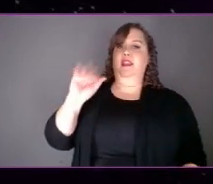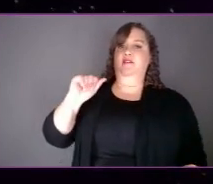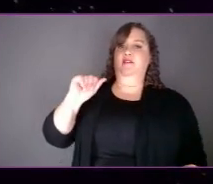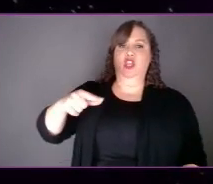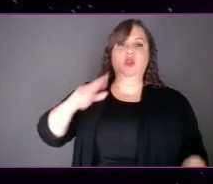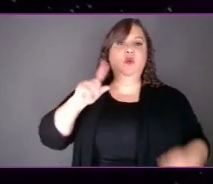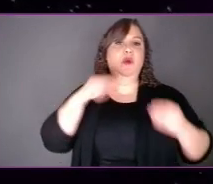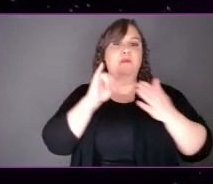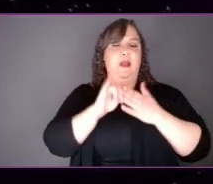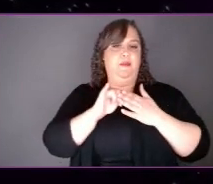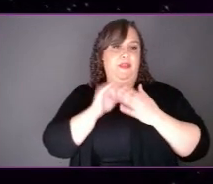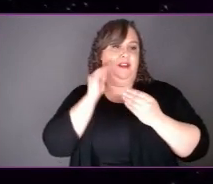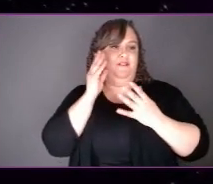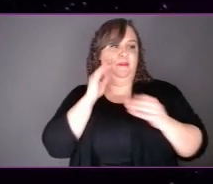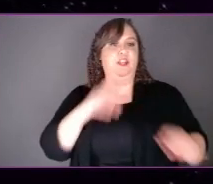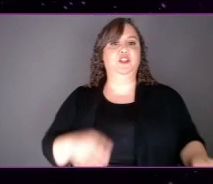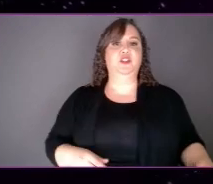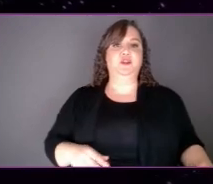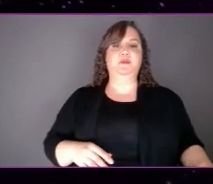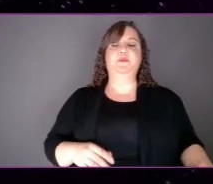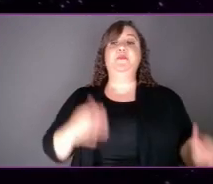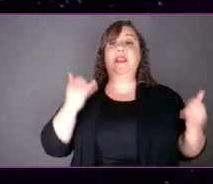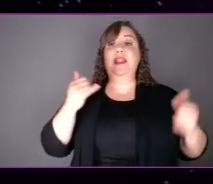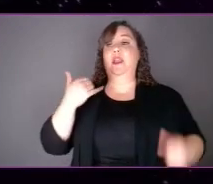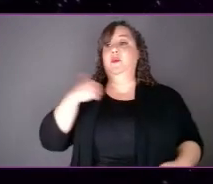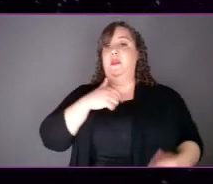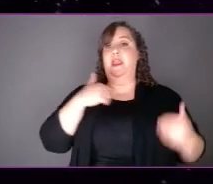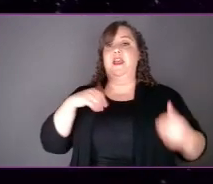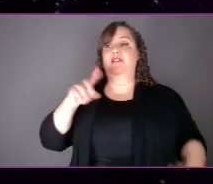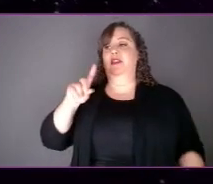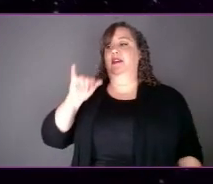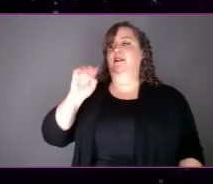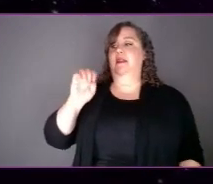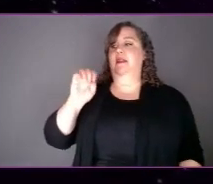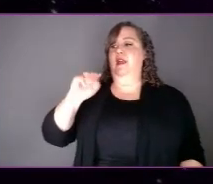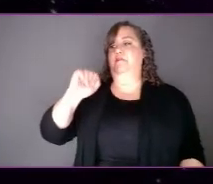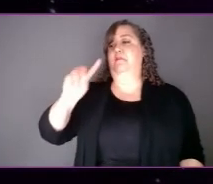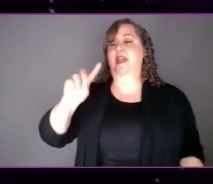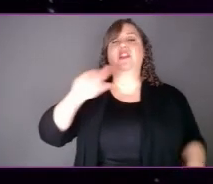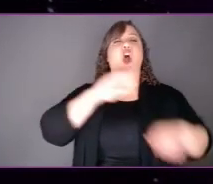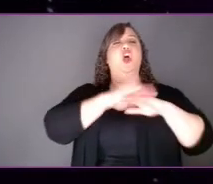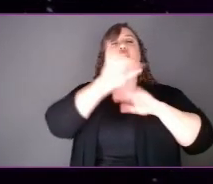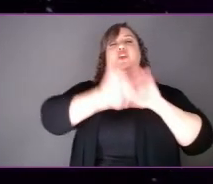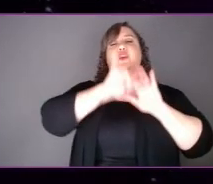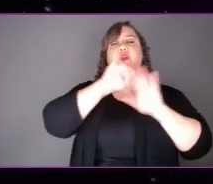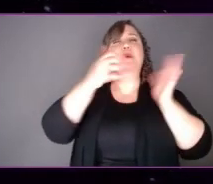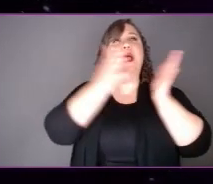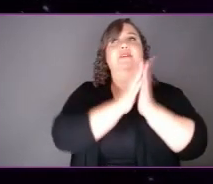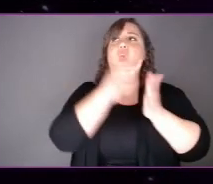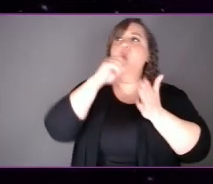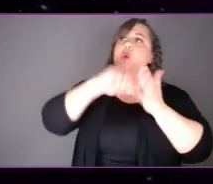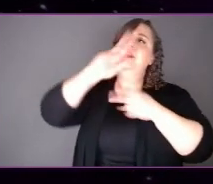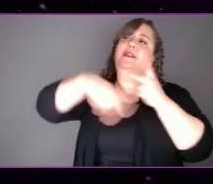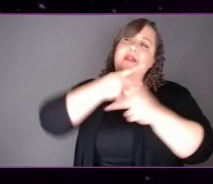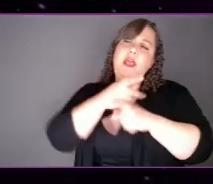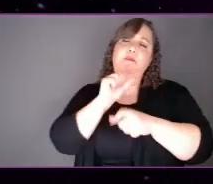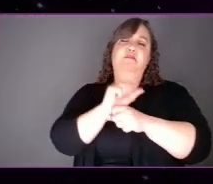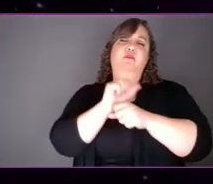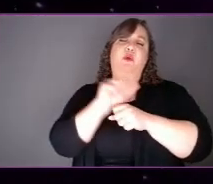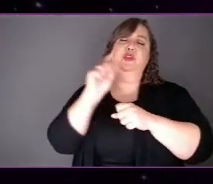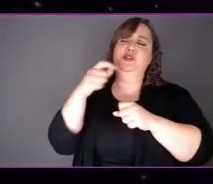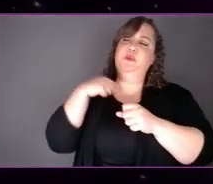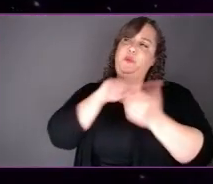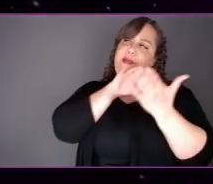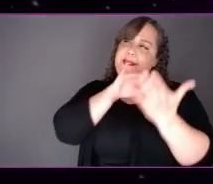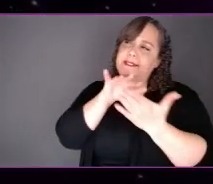Now we have DimeMad on YouTube who asks, what type of work do you recommend us to study that could be